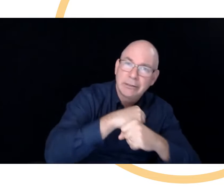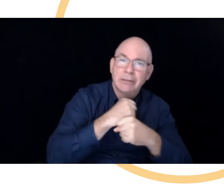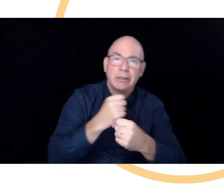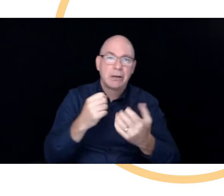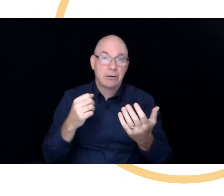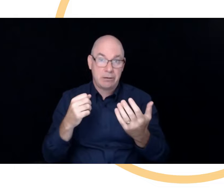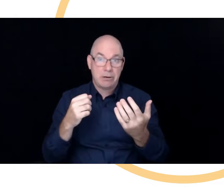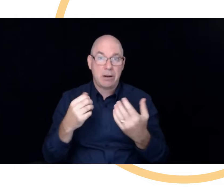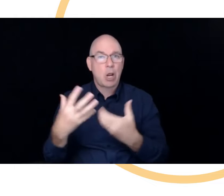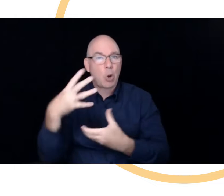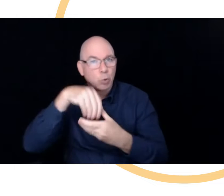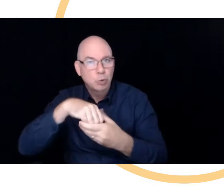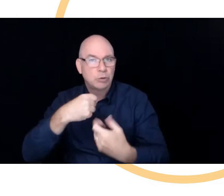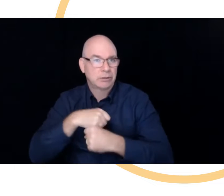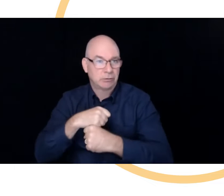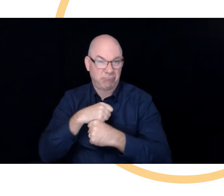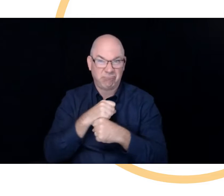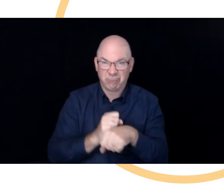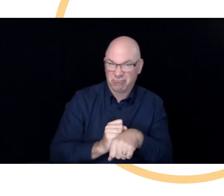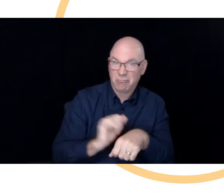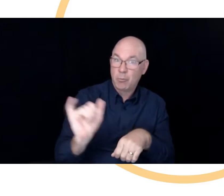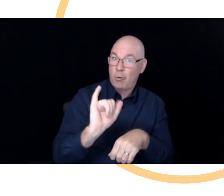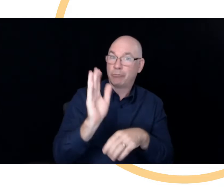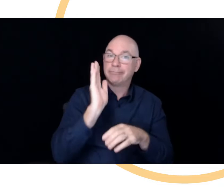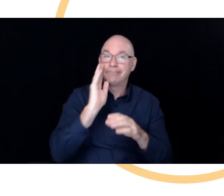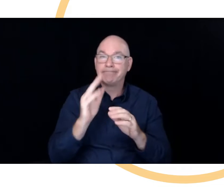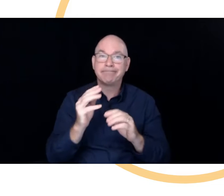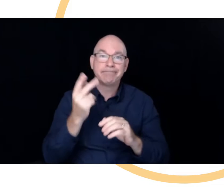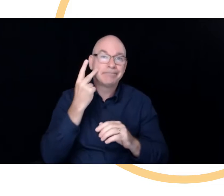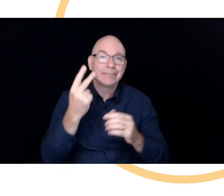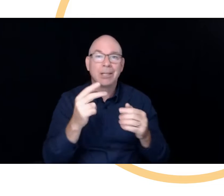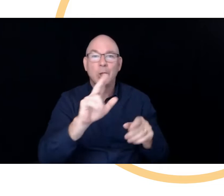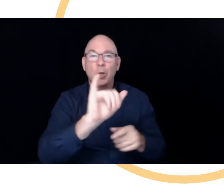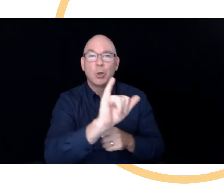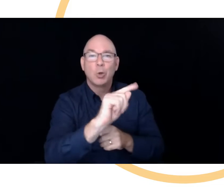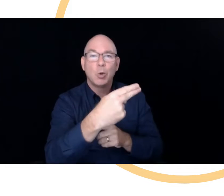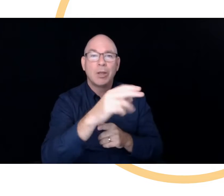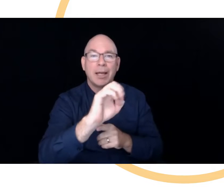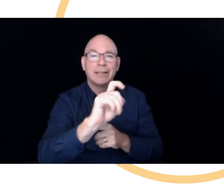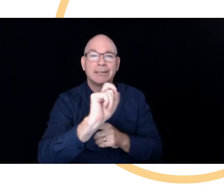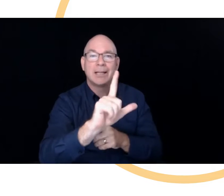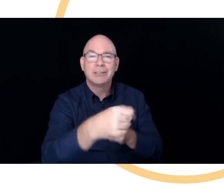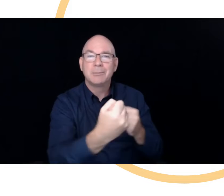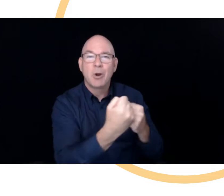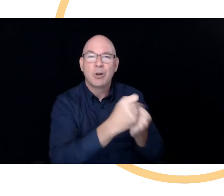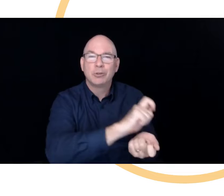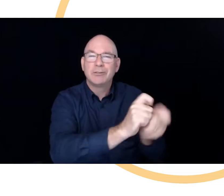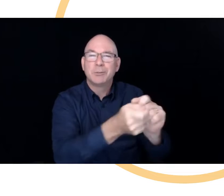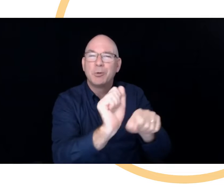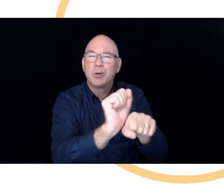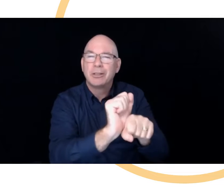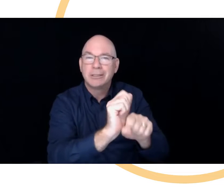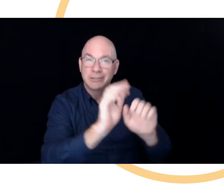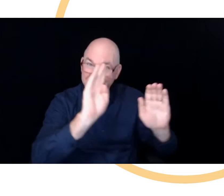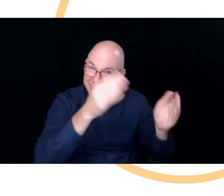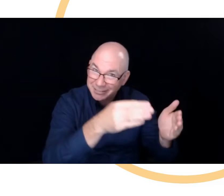and inclusion. We will also spotlight activities from Youth Excel supporting transformative work and celebrate the